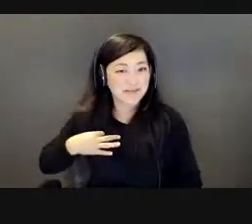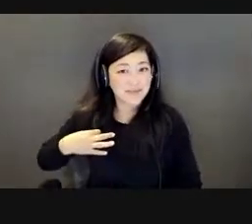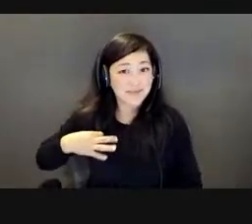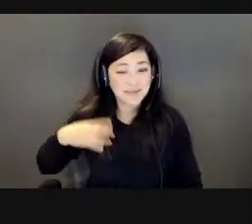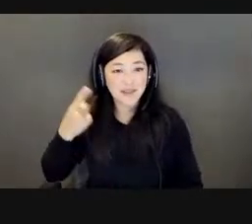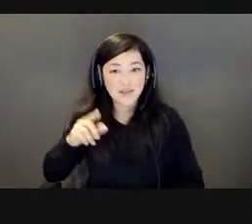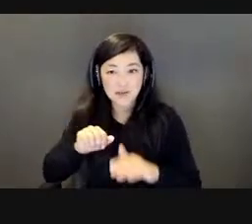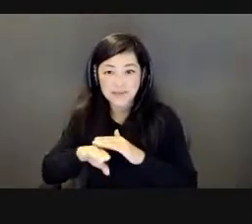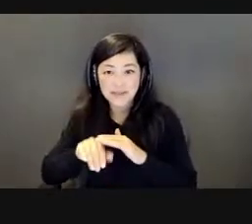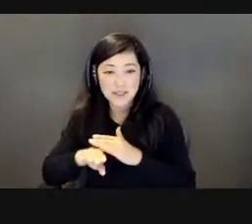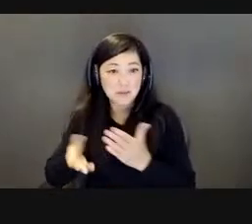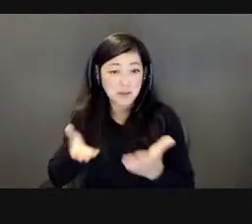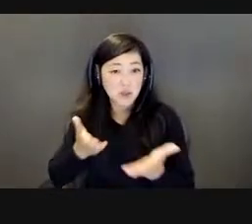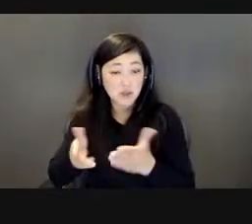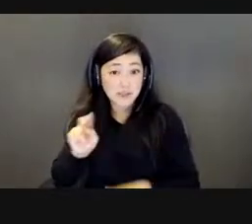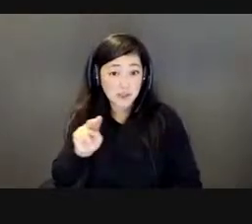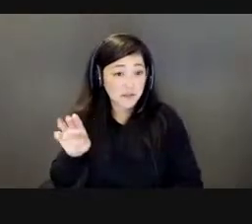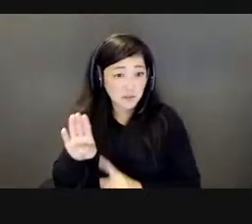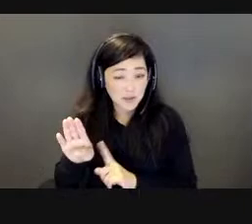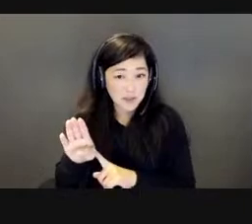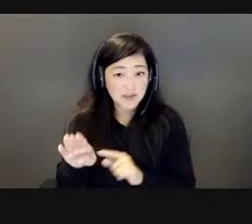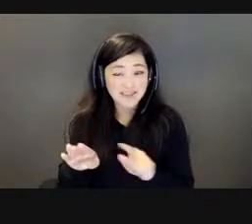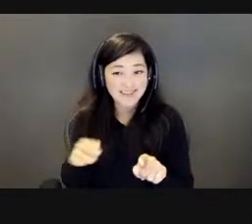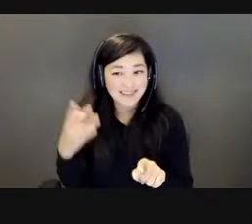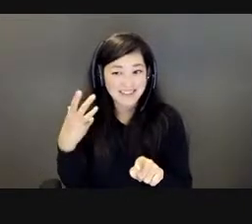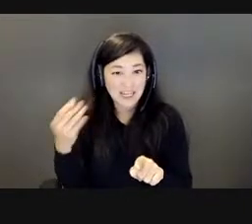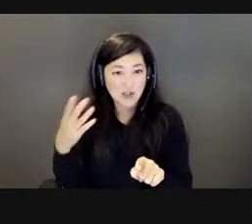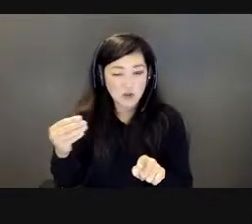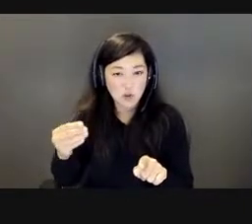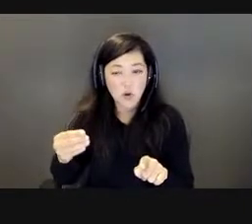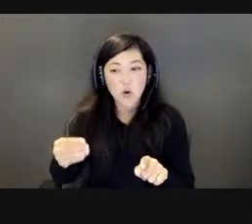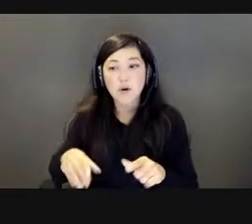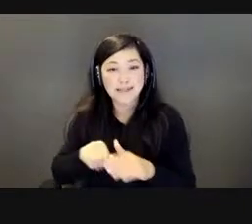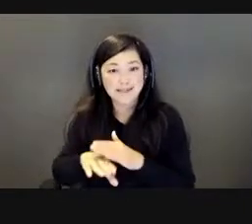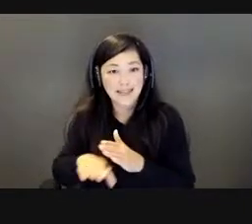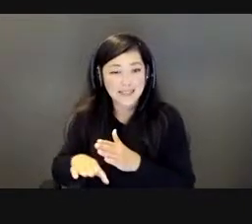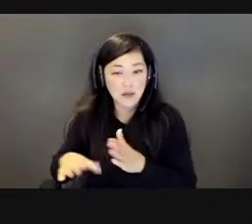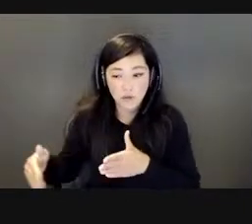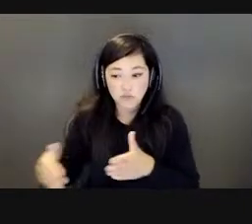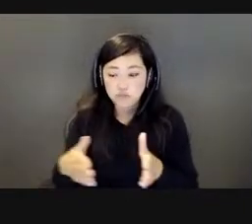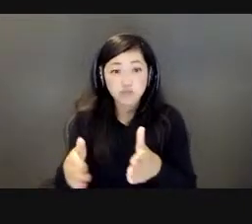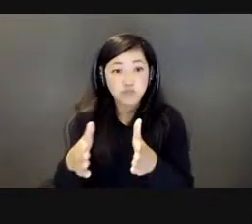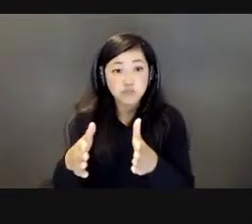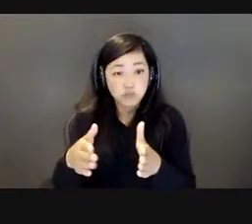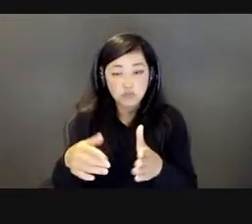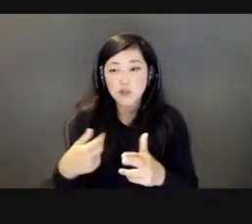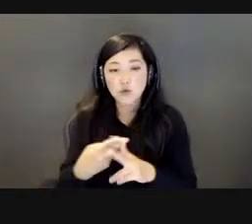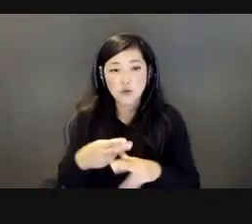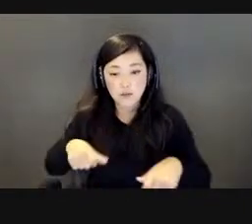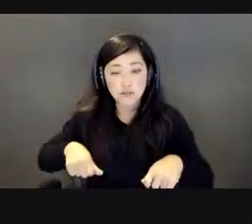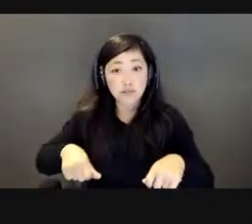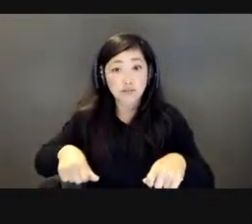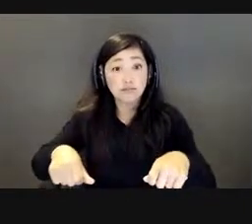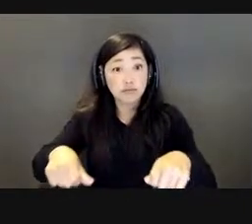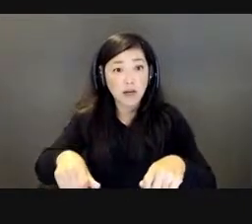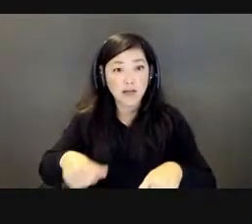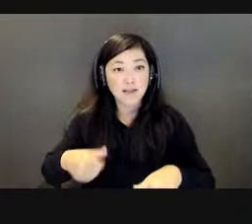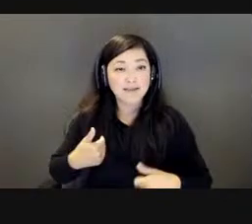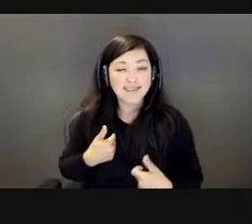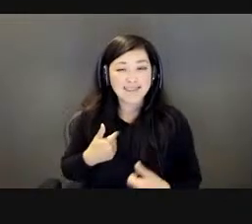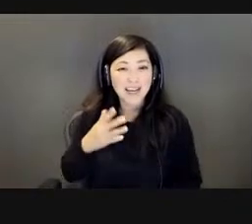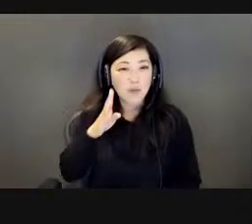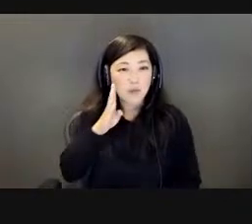accessibility service in New Brunswick on an outdoor accessible trail using her rollator. She has brownish grayish